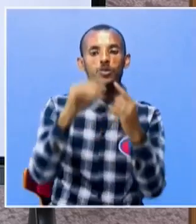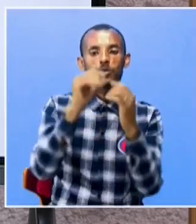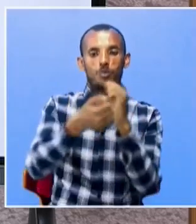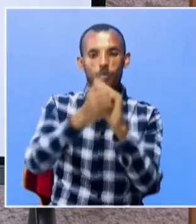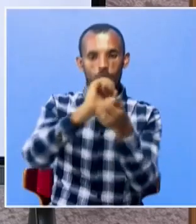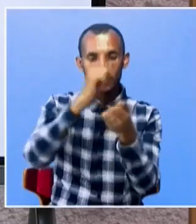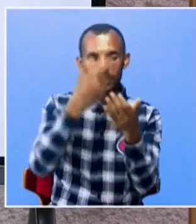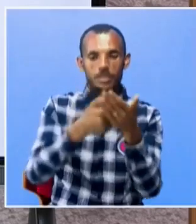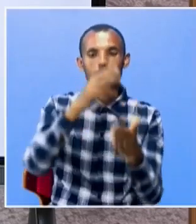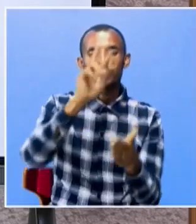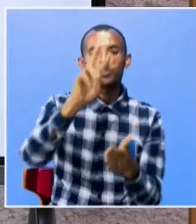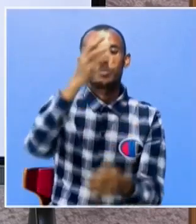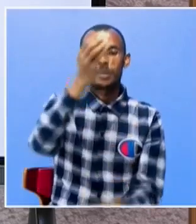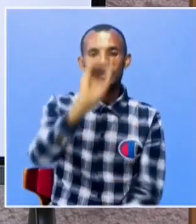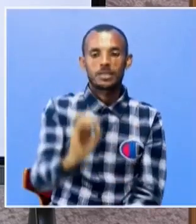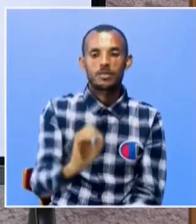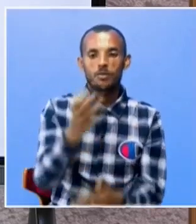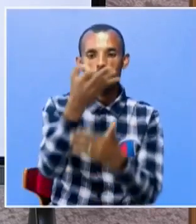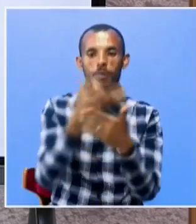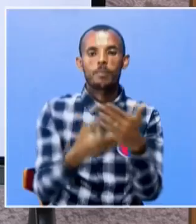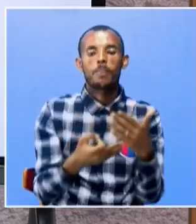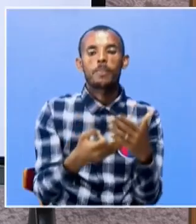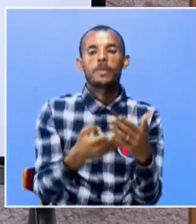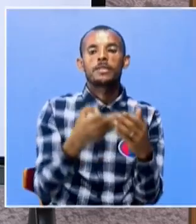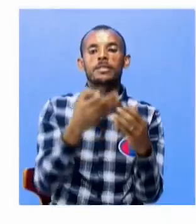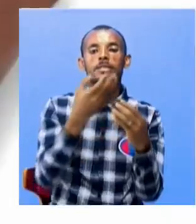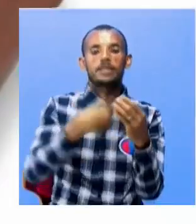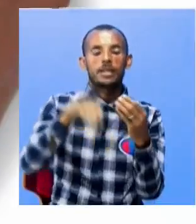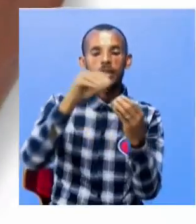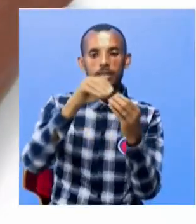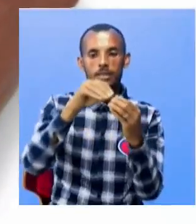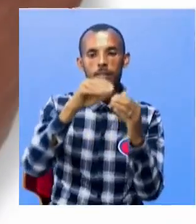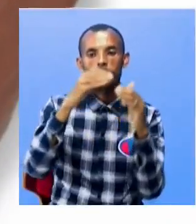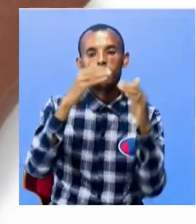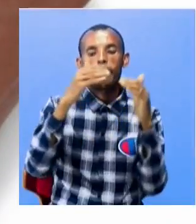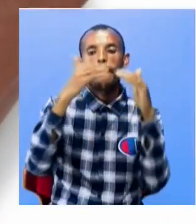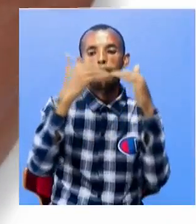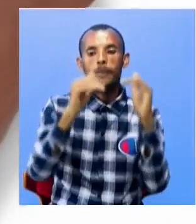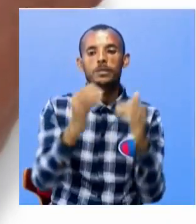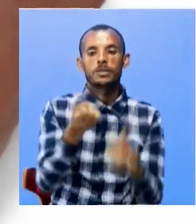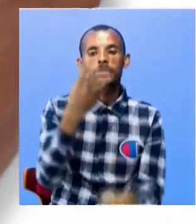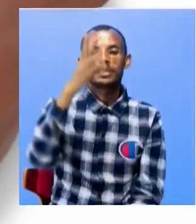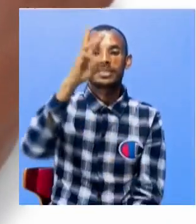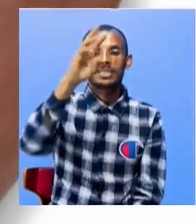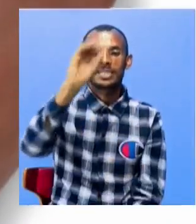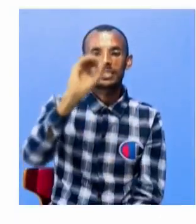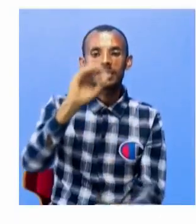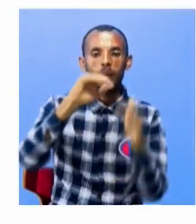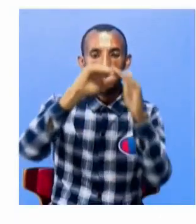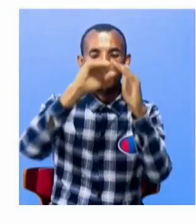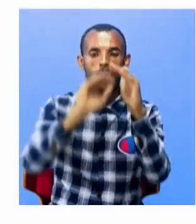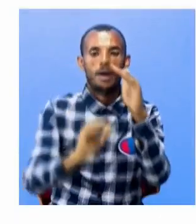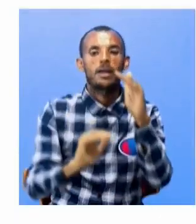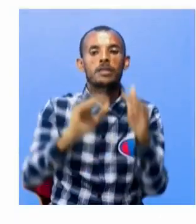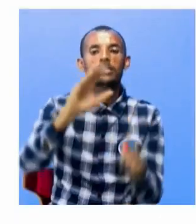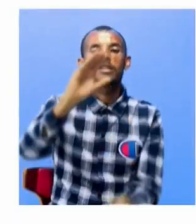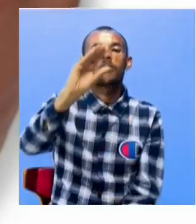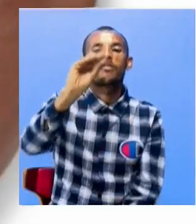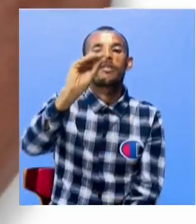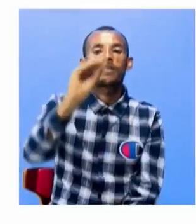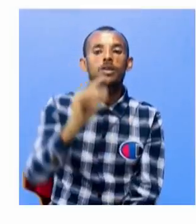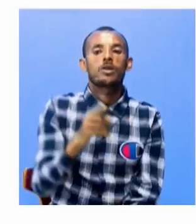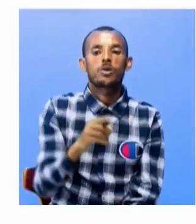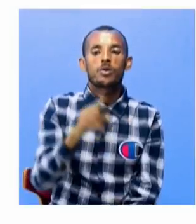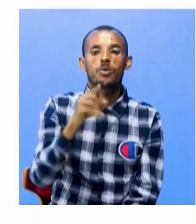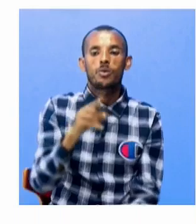this to percent form, the increased amount is 60 minus 50. So you